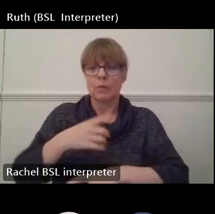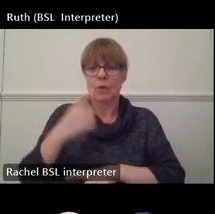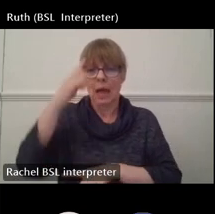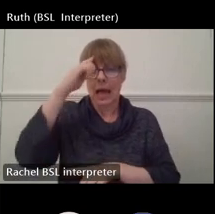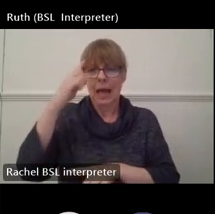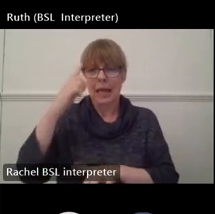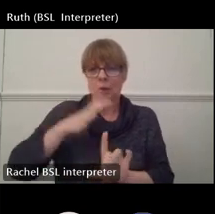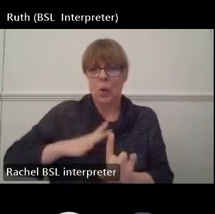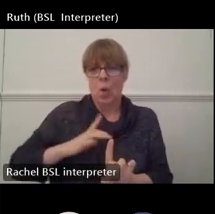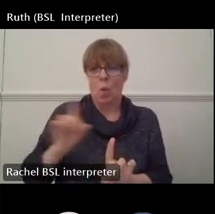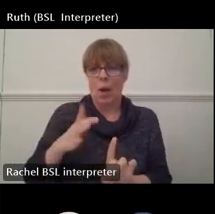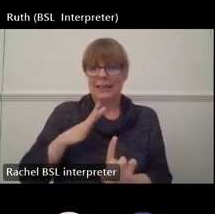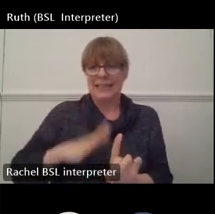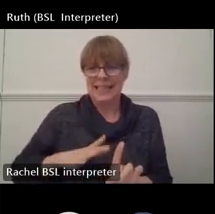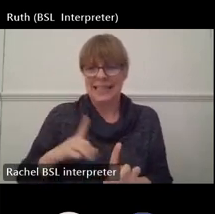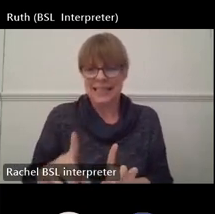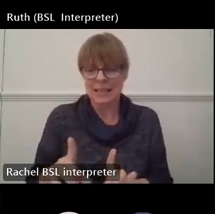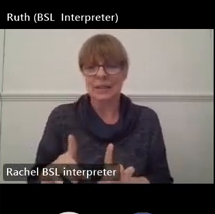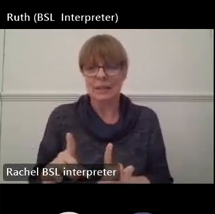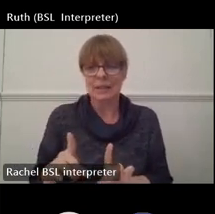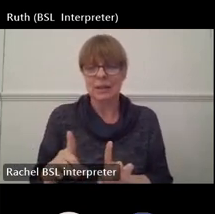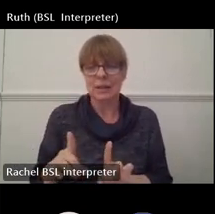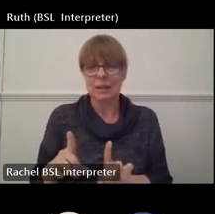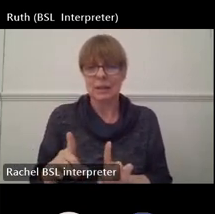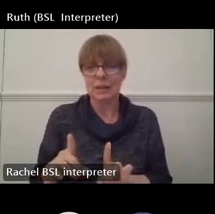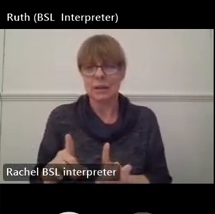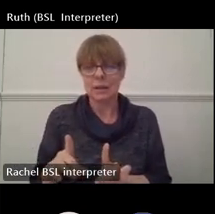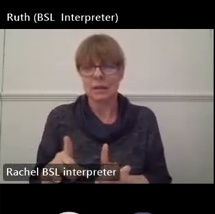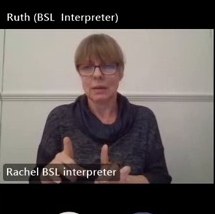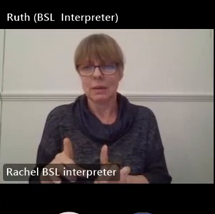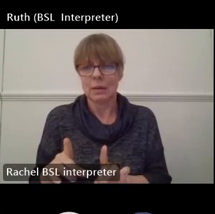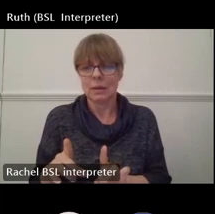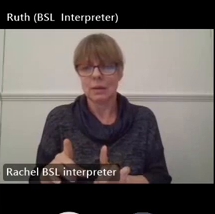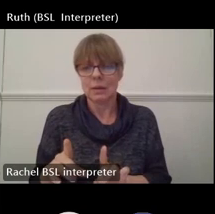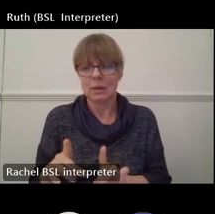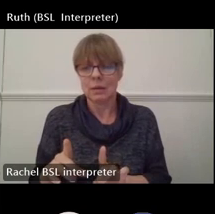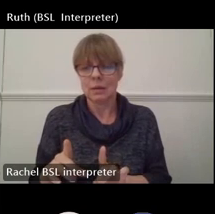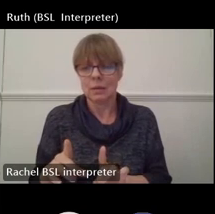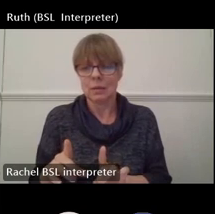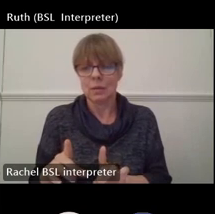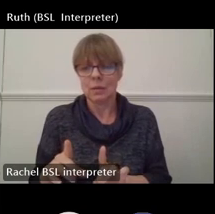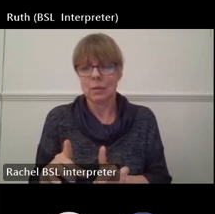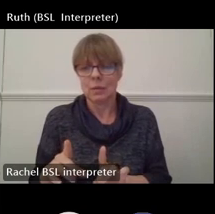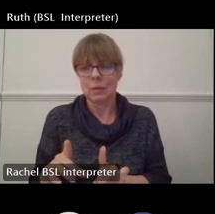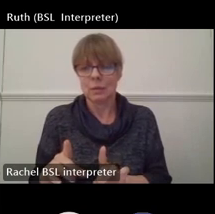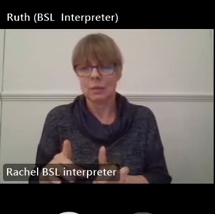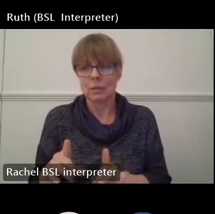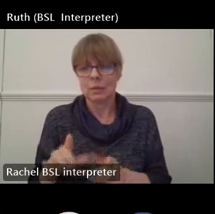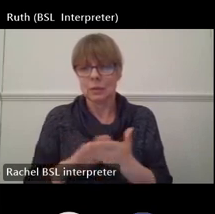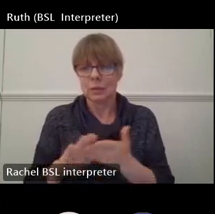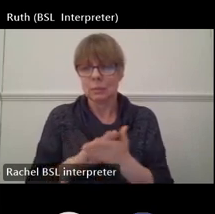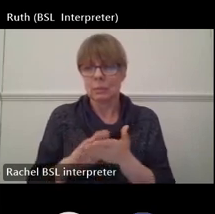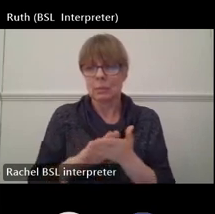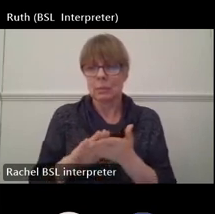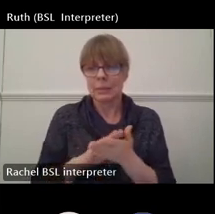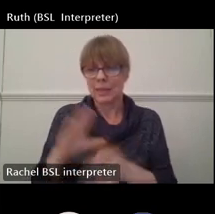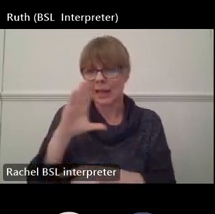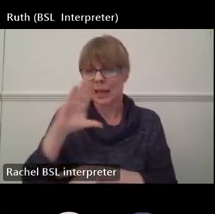and that it just, I know that I can tell Ali or that, and then she'll go along with